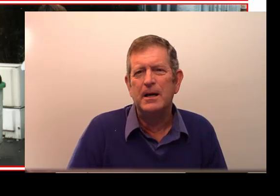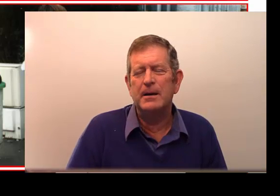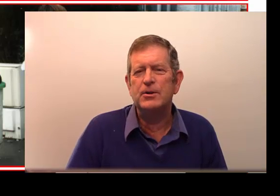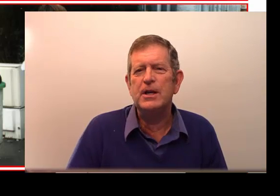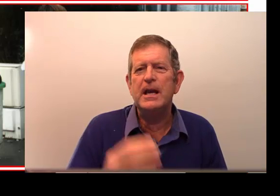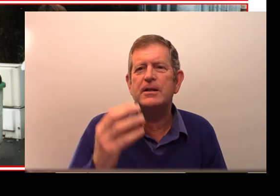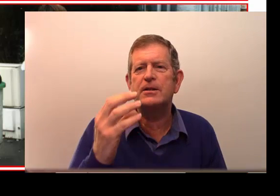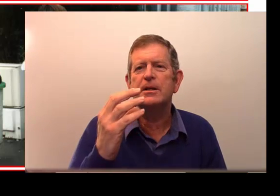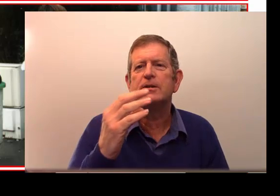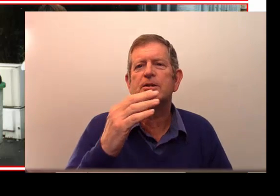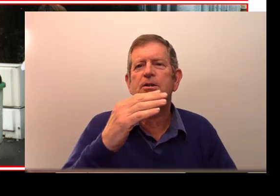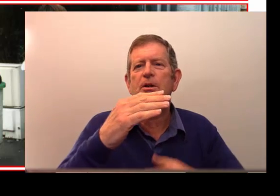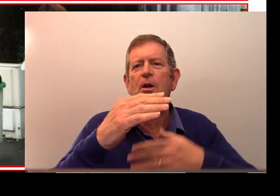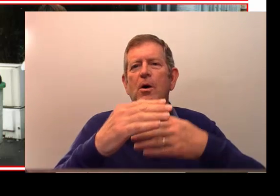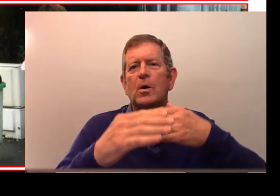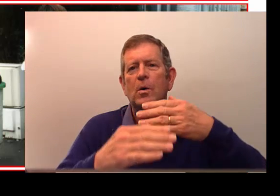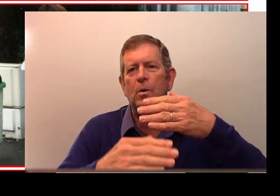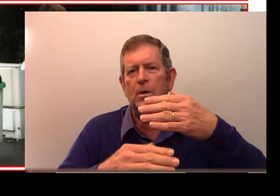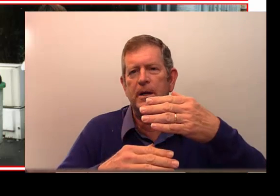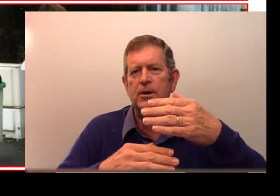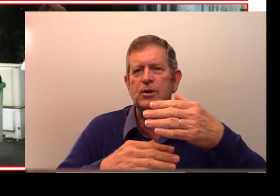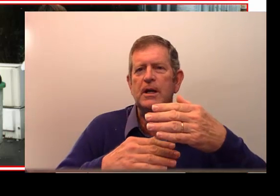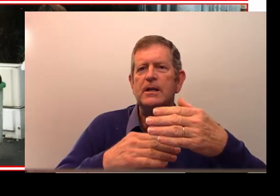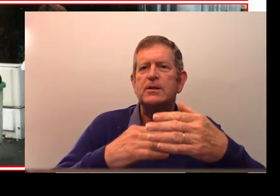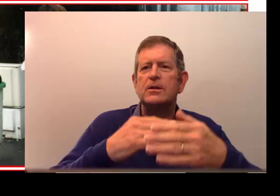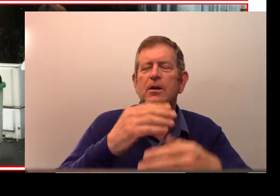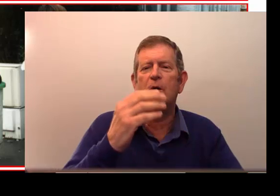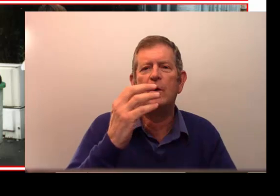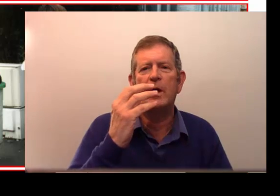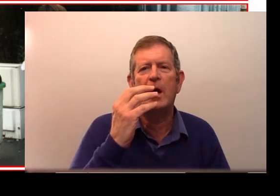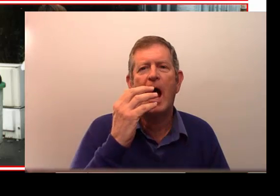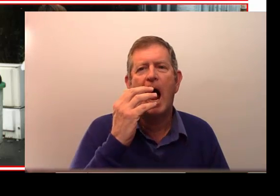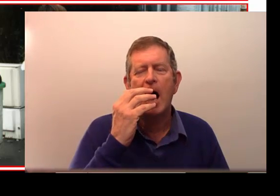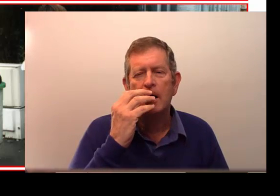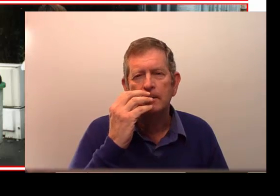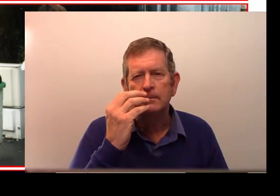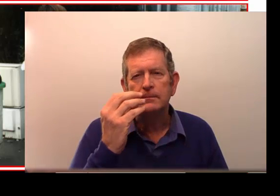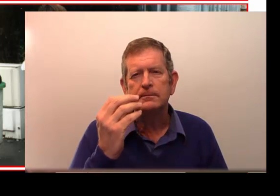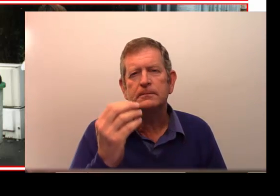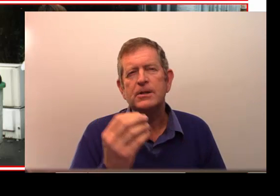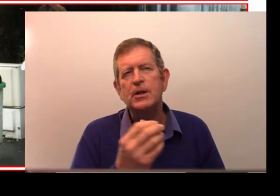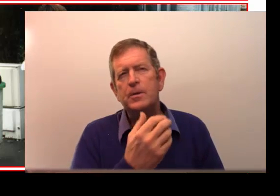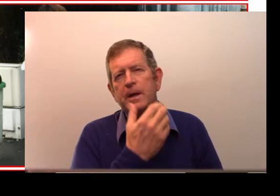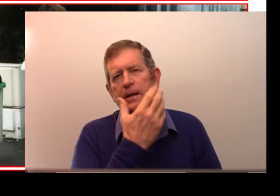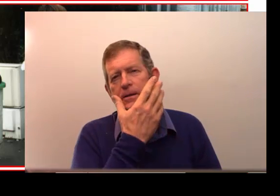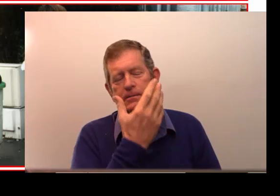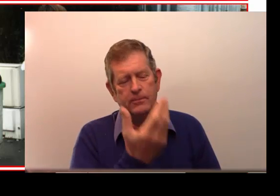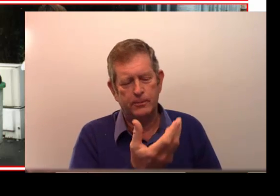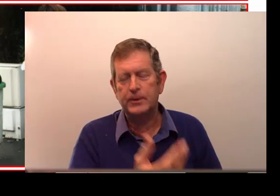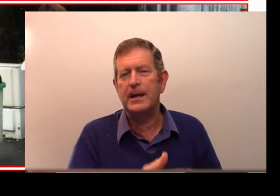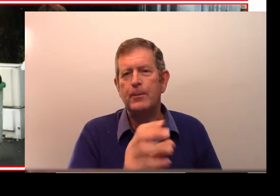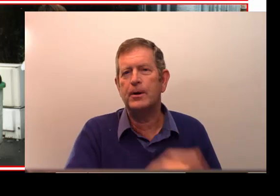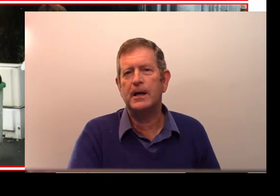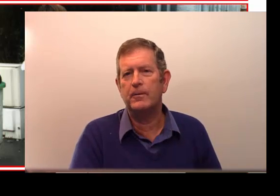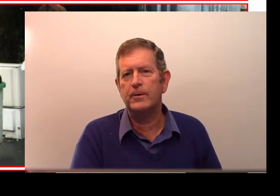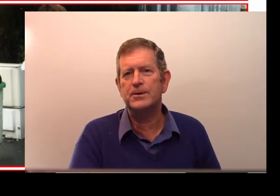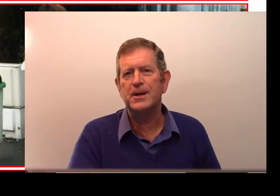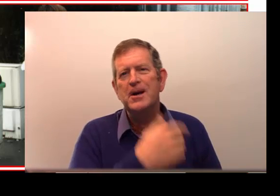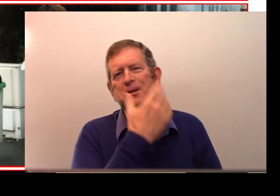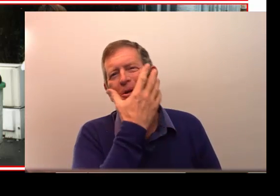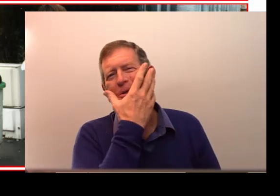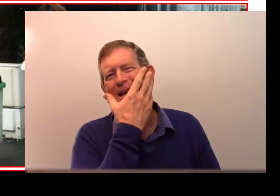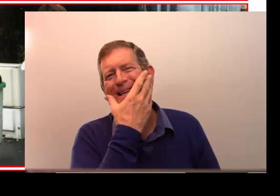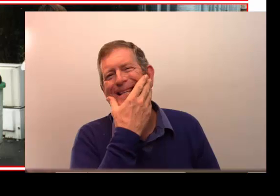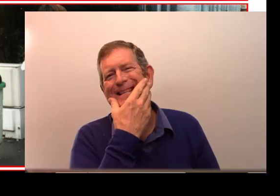hungry. She eats slowly. She eats slowly. And she thinks. We'll put the hamburger down